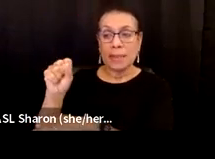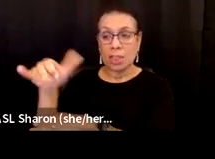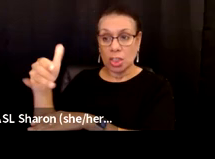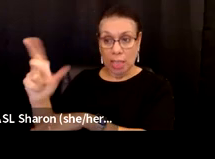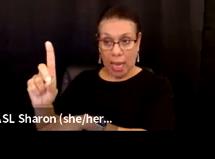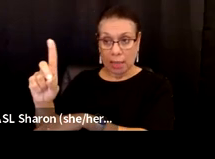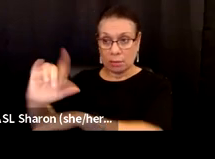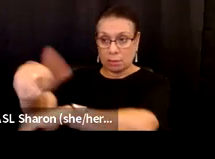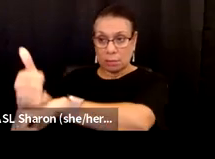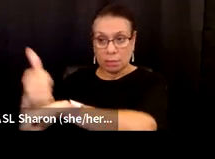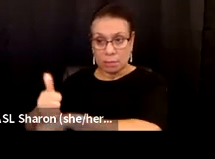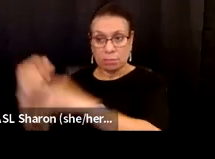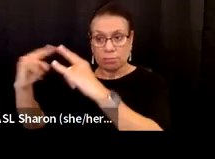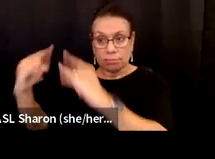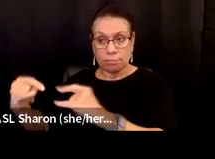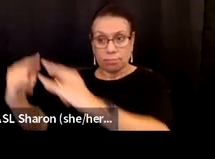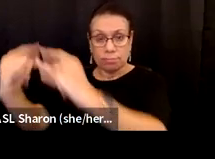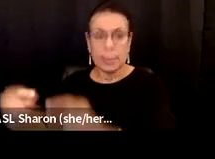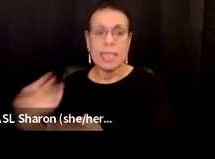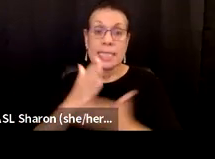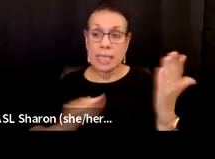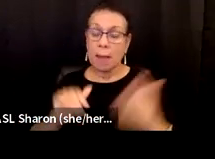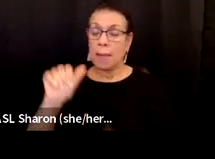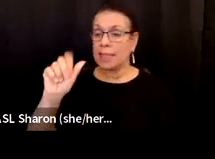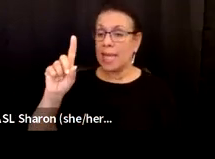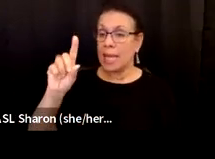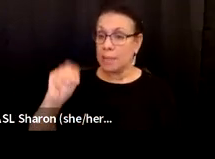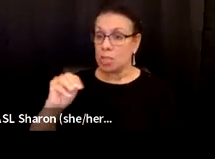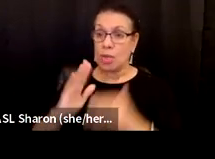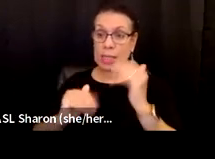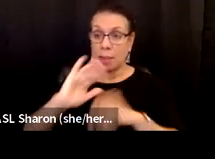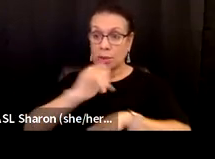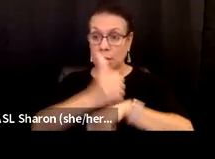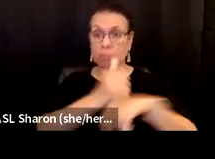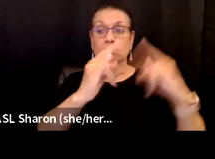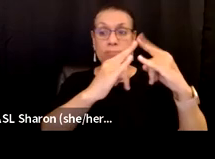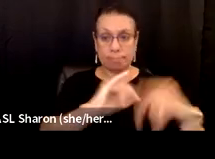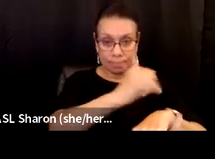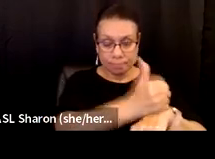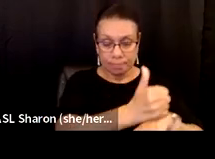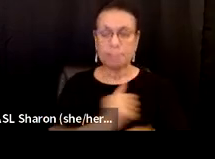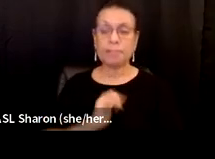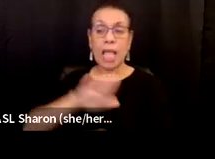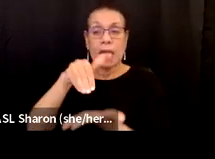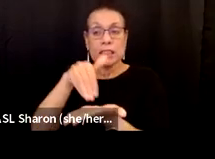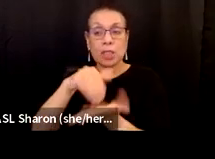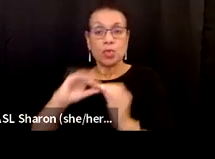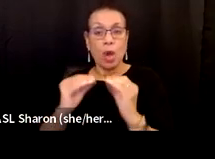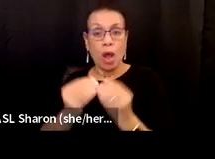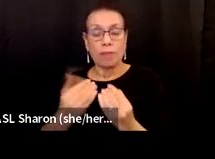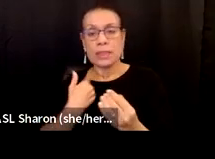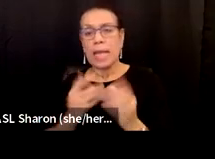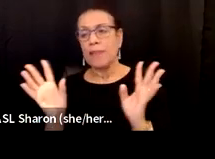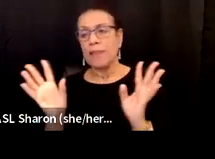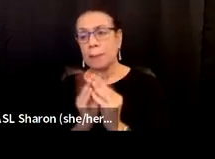vaccine clinics at some of our administrative buildings our central office team has been meeting with school leadership at